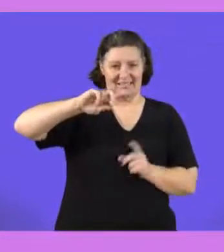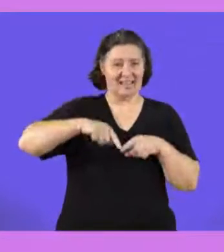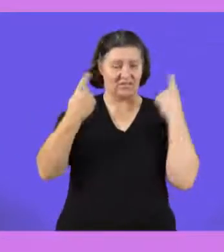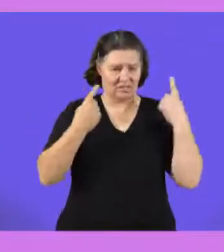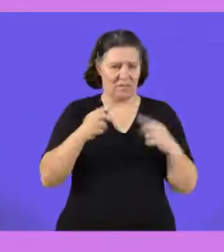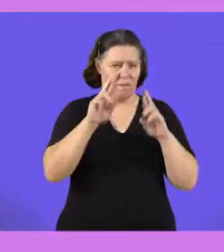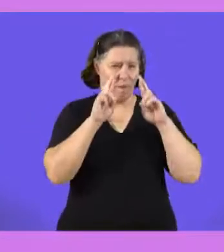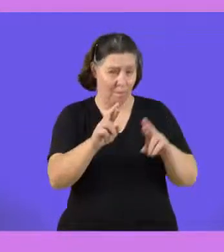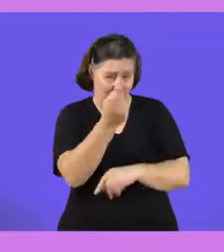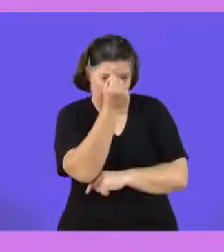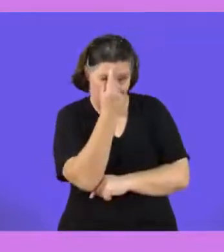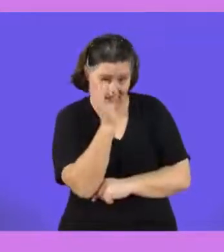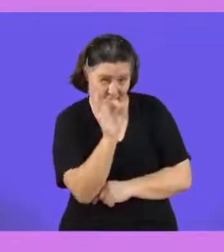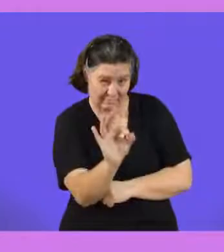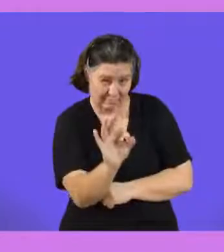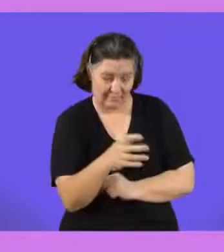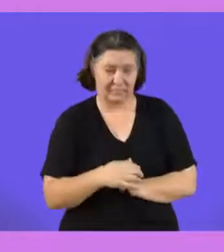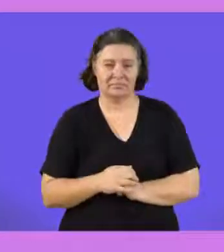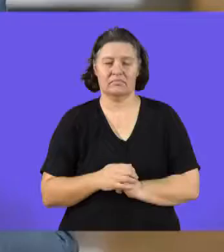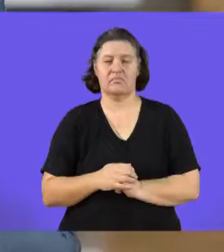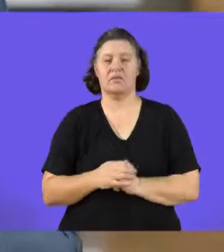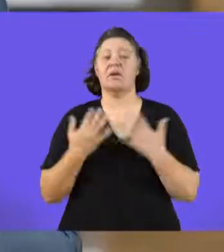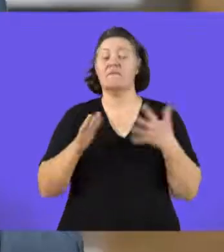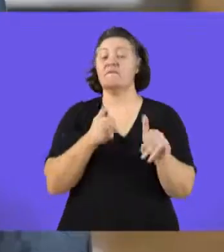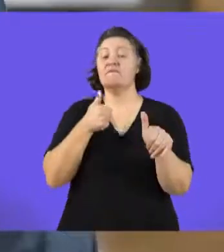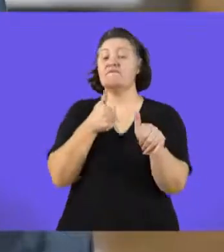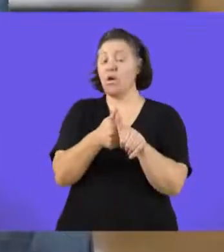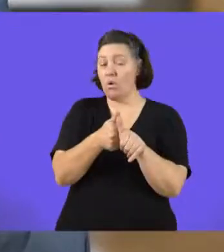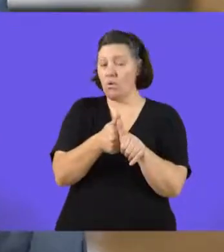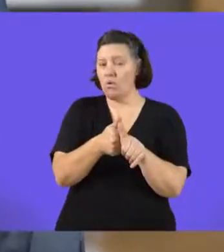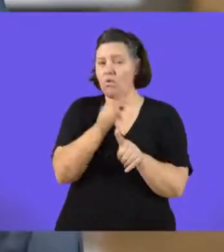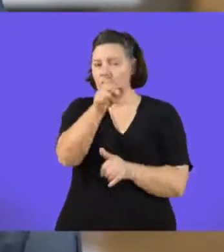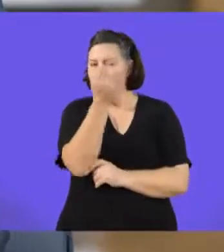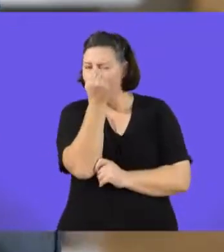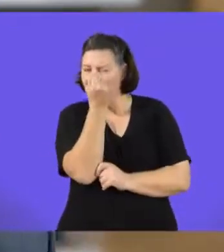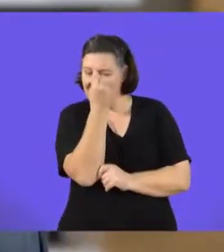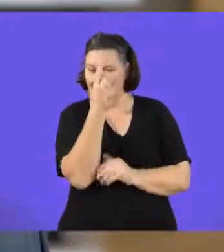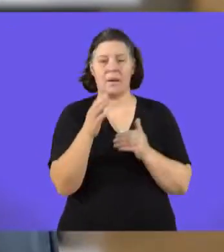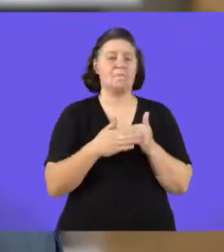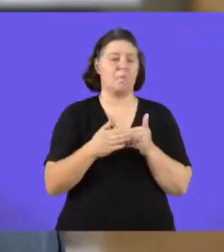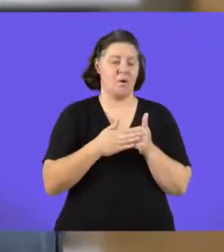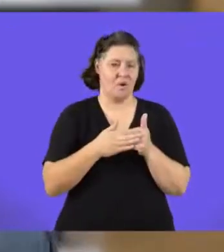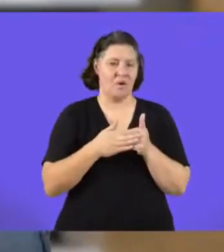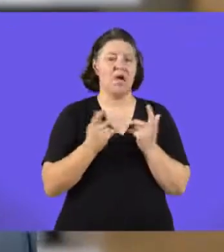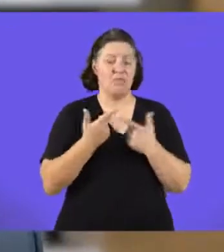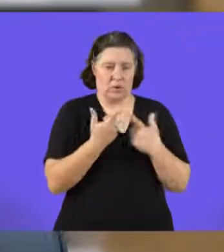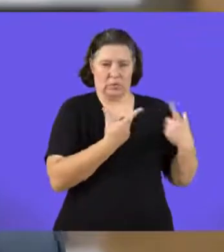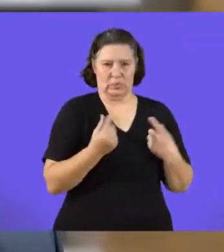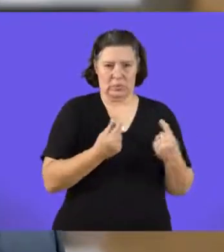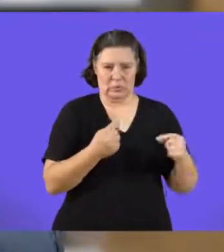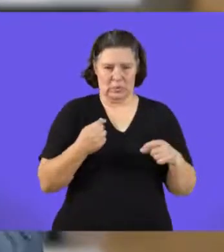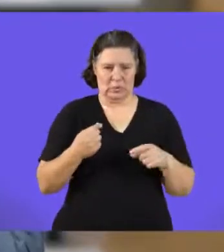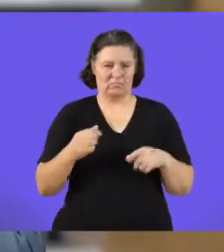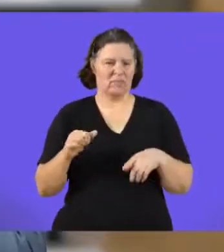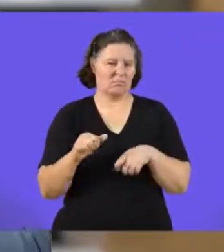I hope this all in all is making sense. Now, if you have followed you'll understand more once we're going to put